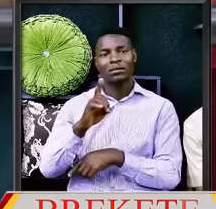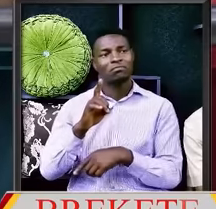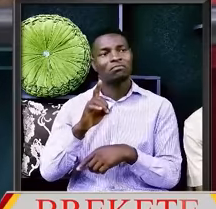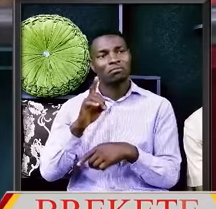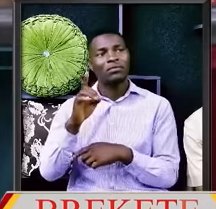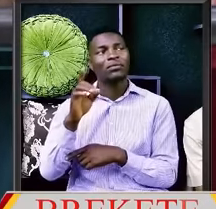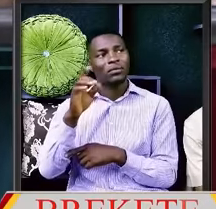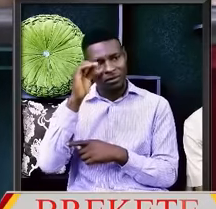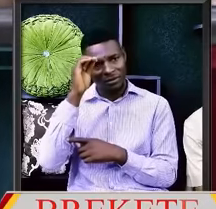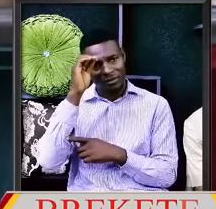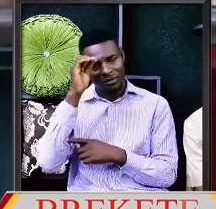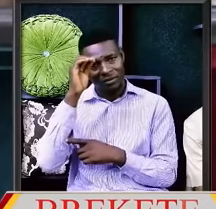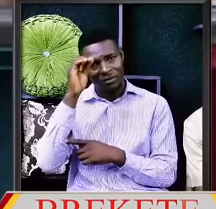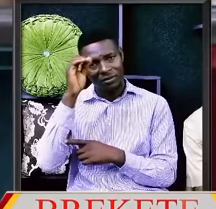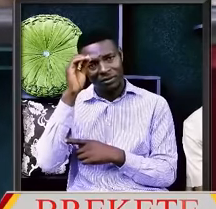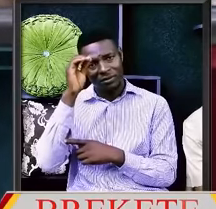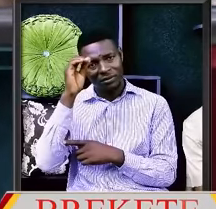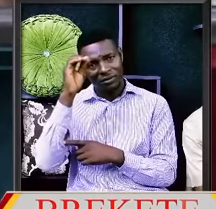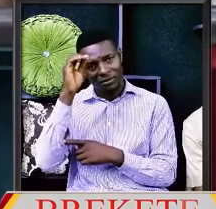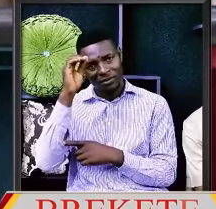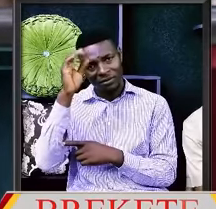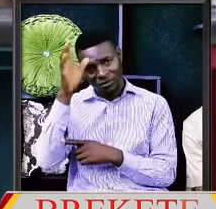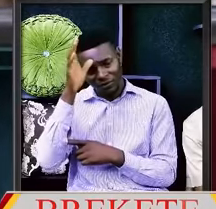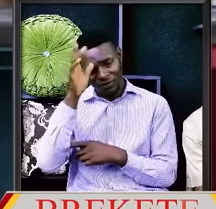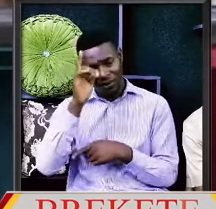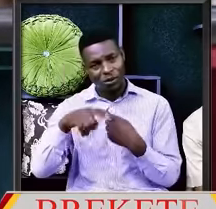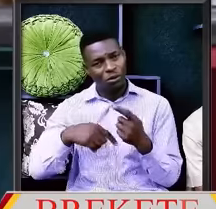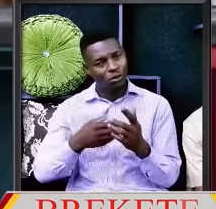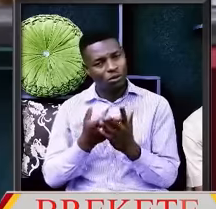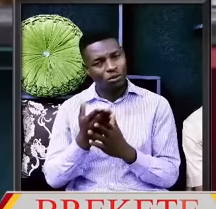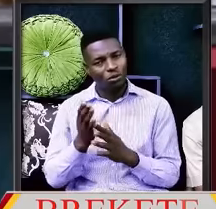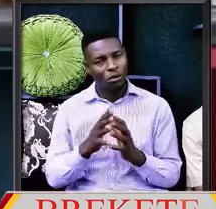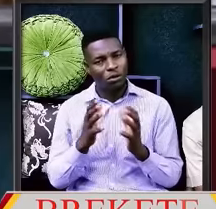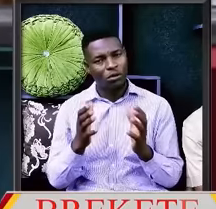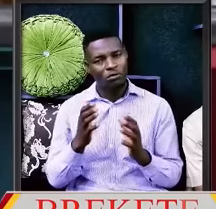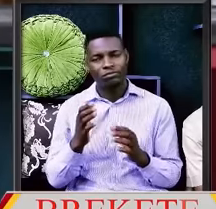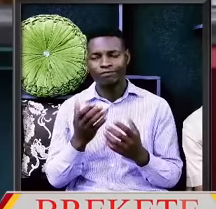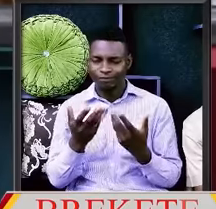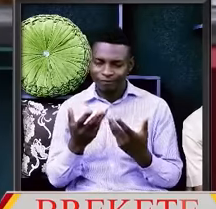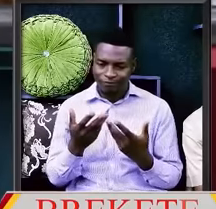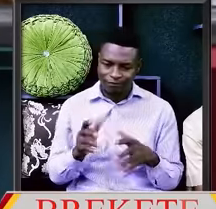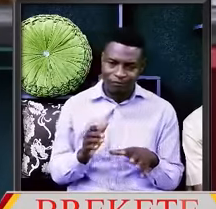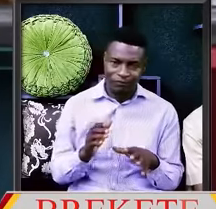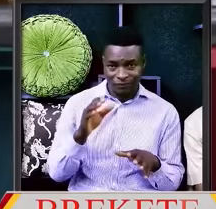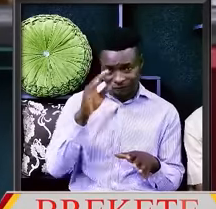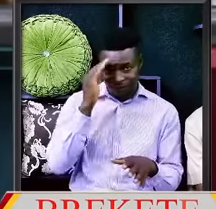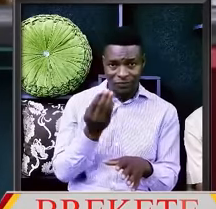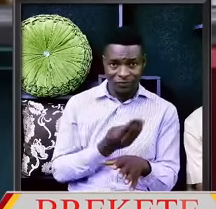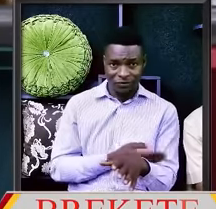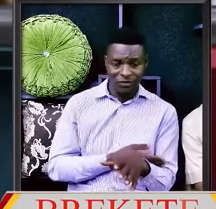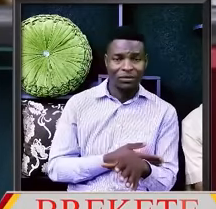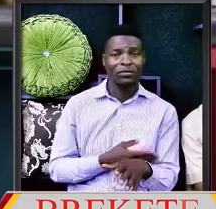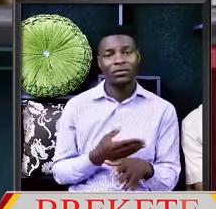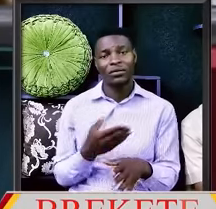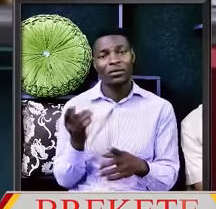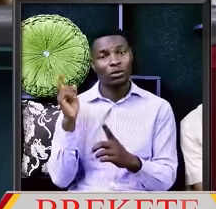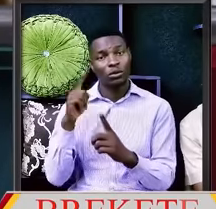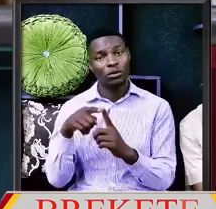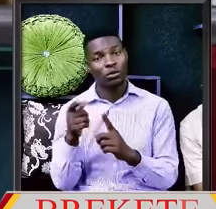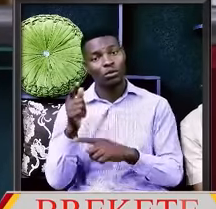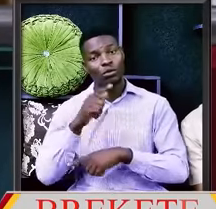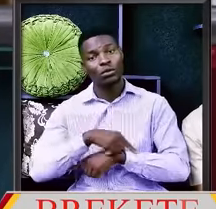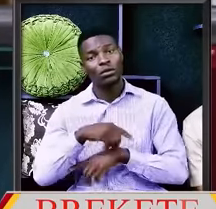It's so unfortunate that he lost his son the way the son went. Until today,